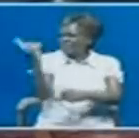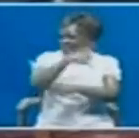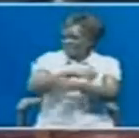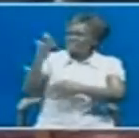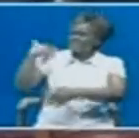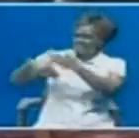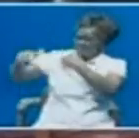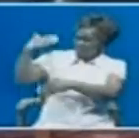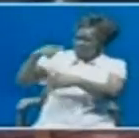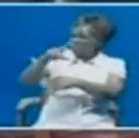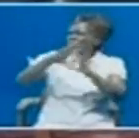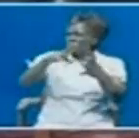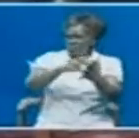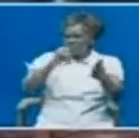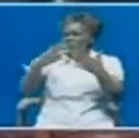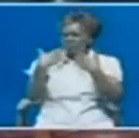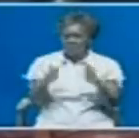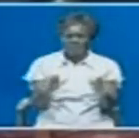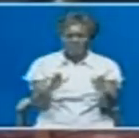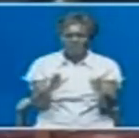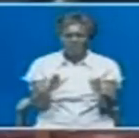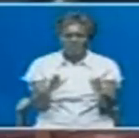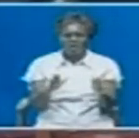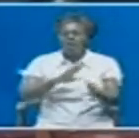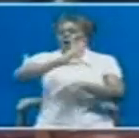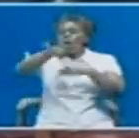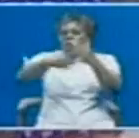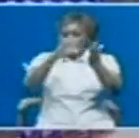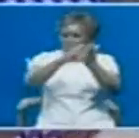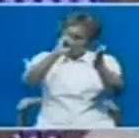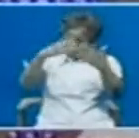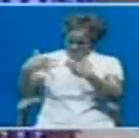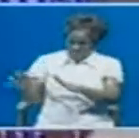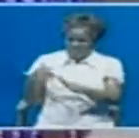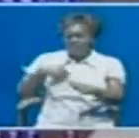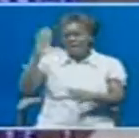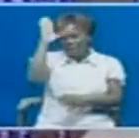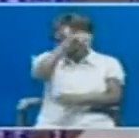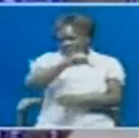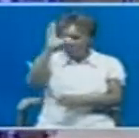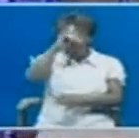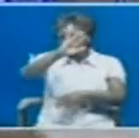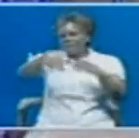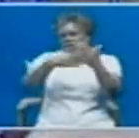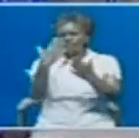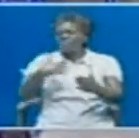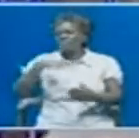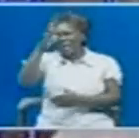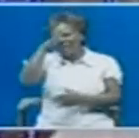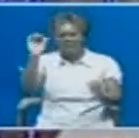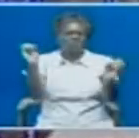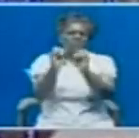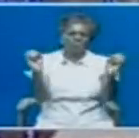all that was taken away from you. All that, yeah, they were all taken away. And I miss those things. I will not lie, I will not